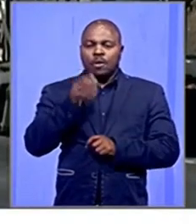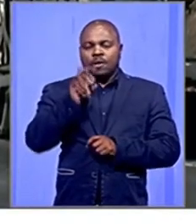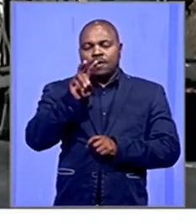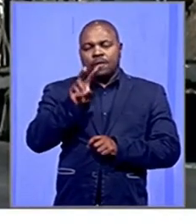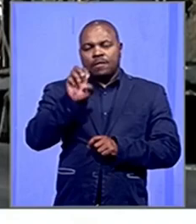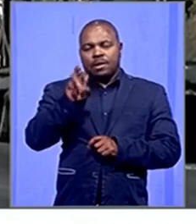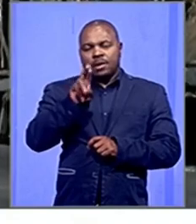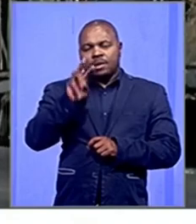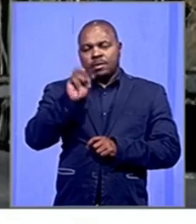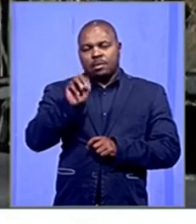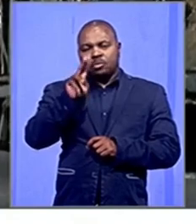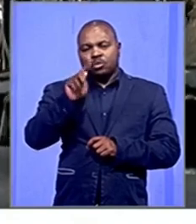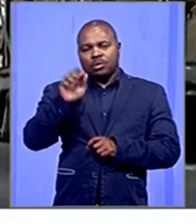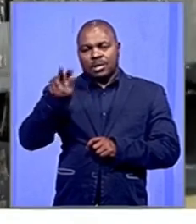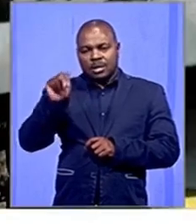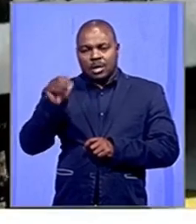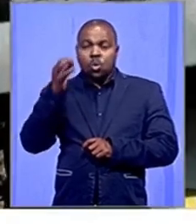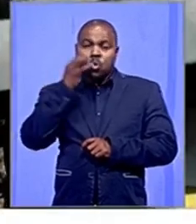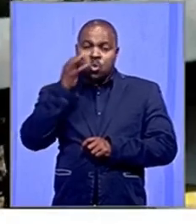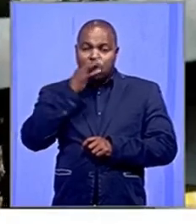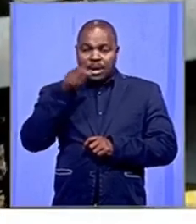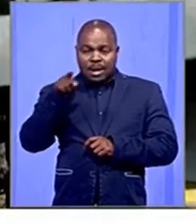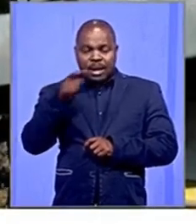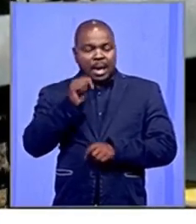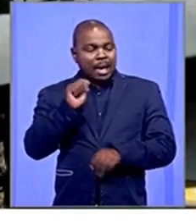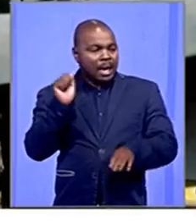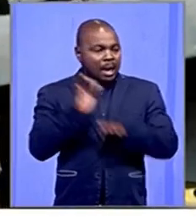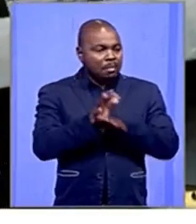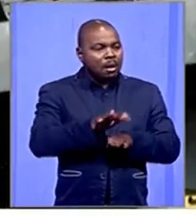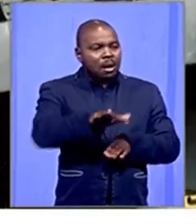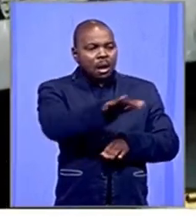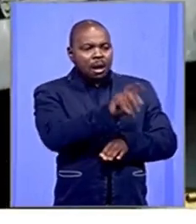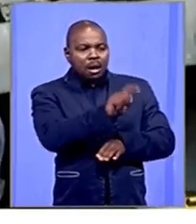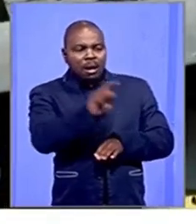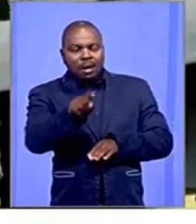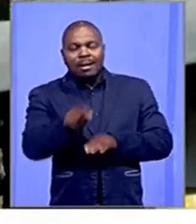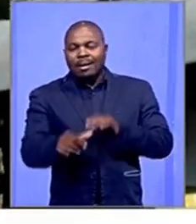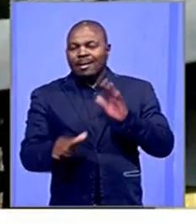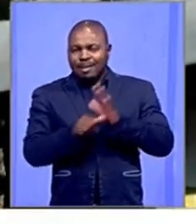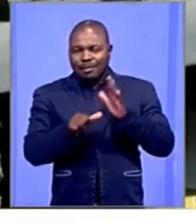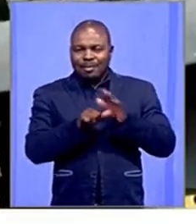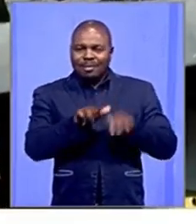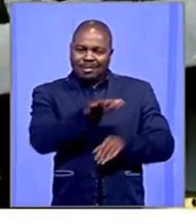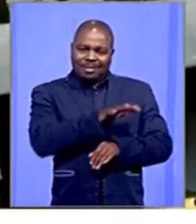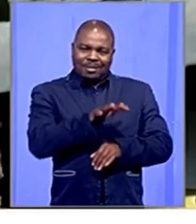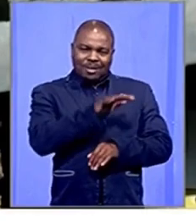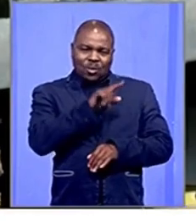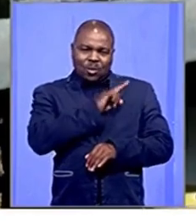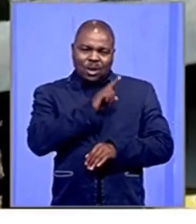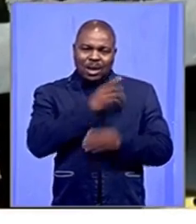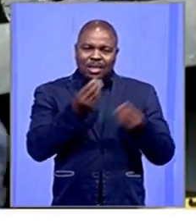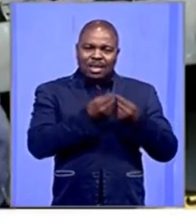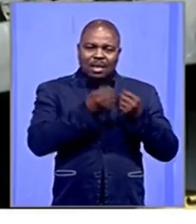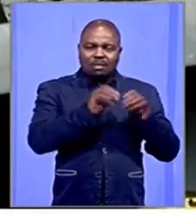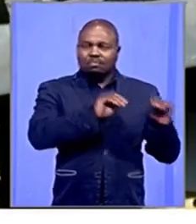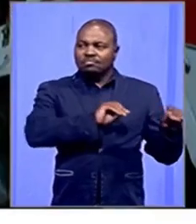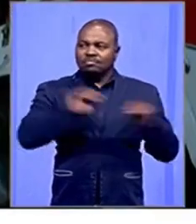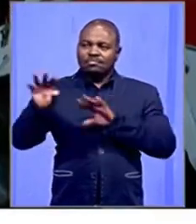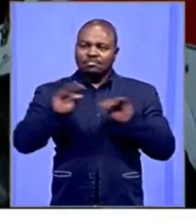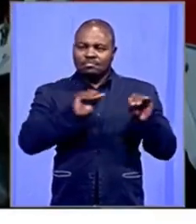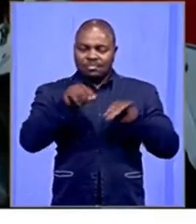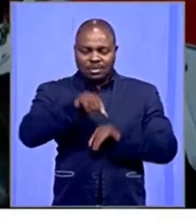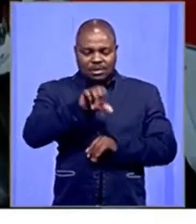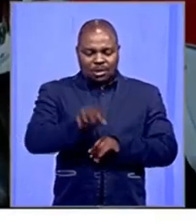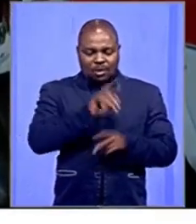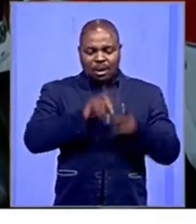Vermouten sire magalo ao ditlhaselo tsena di etsalang ho ona ke a bohloka haholo ho tsamaiswa ha thepa ka hara naha